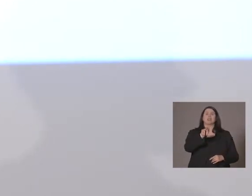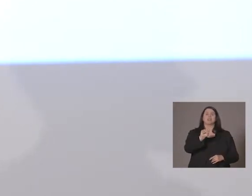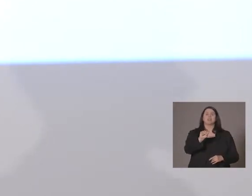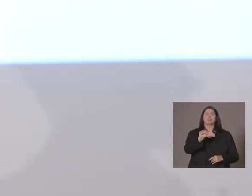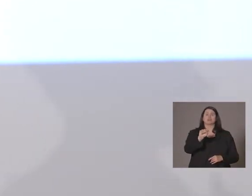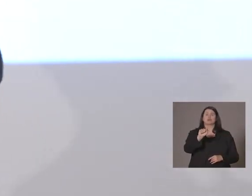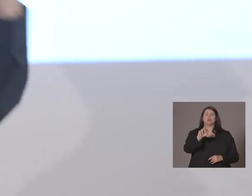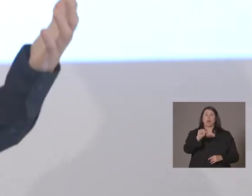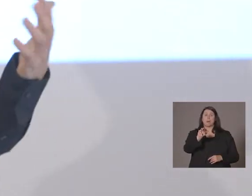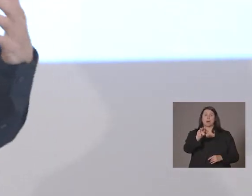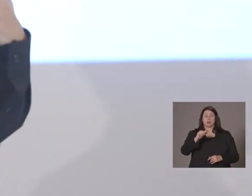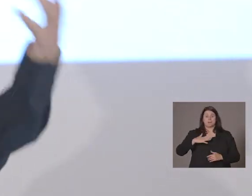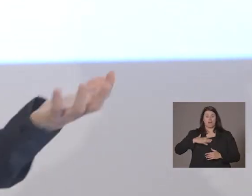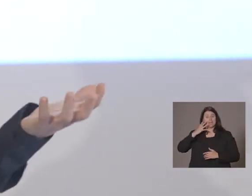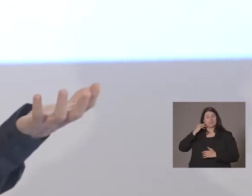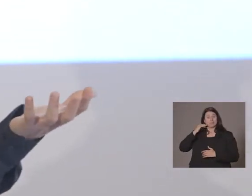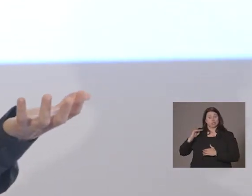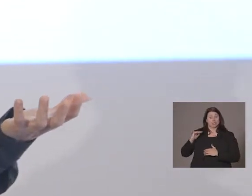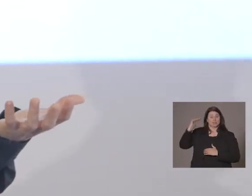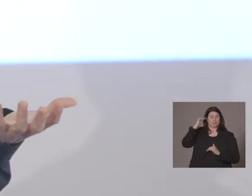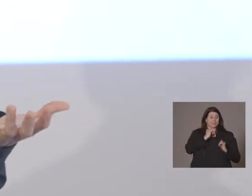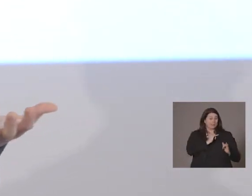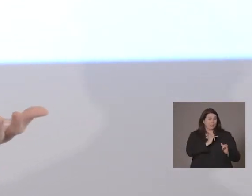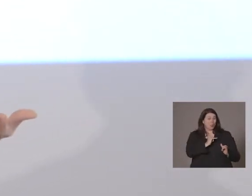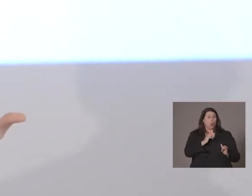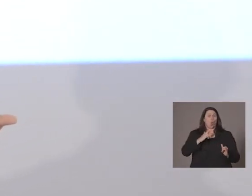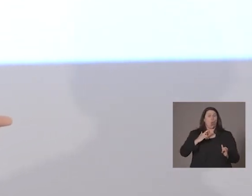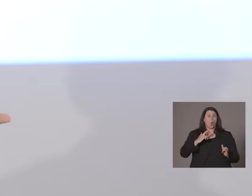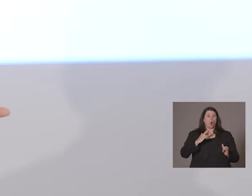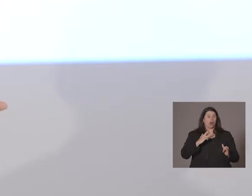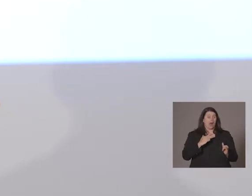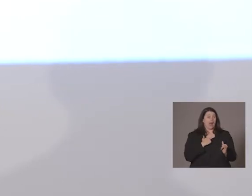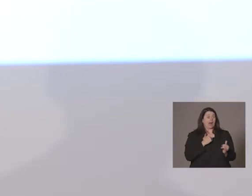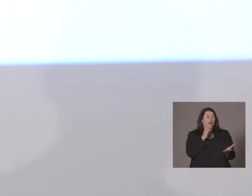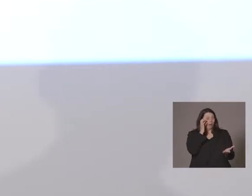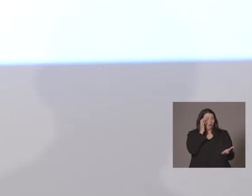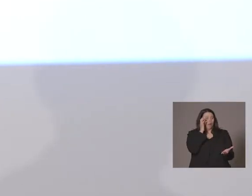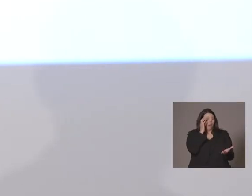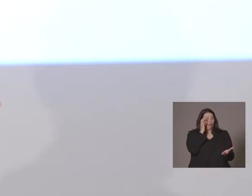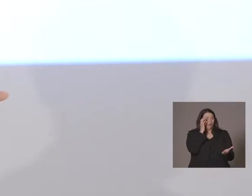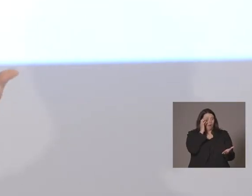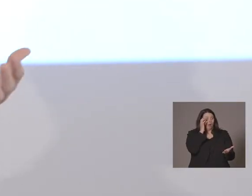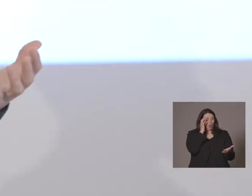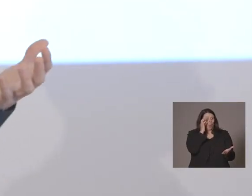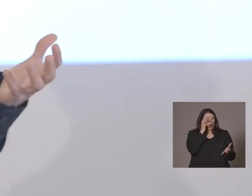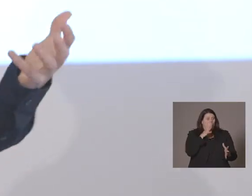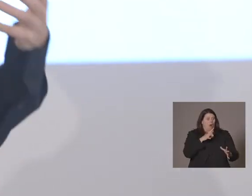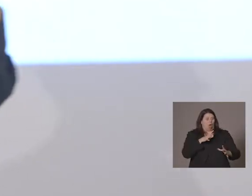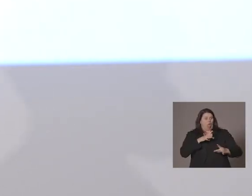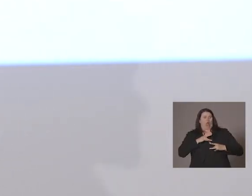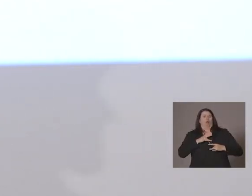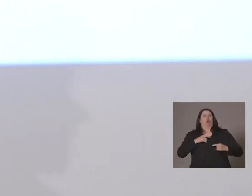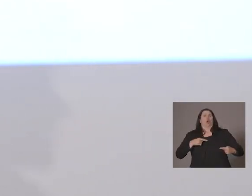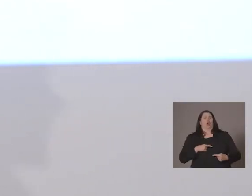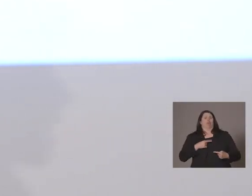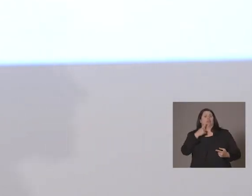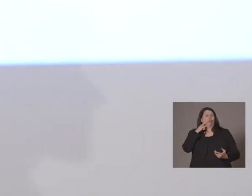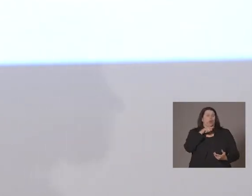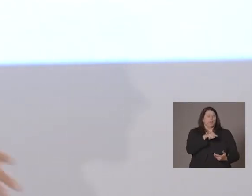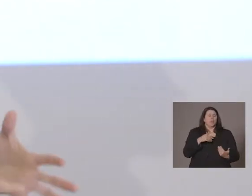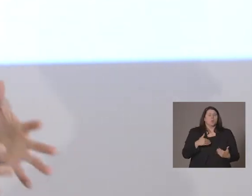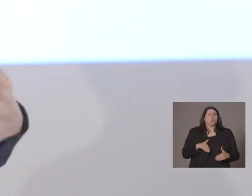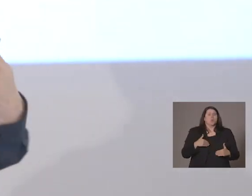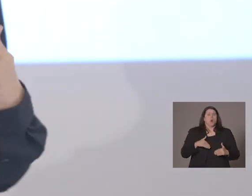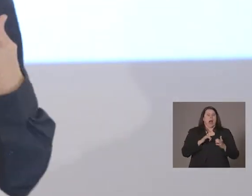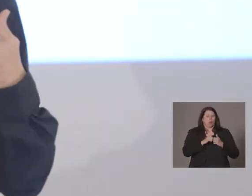lives, or because it's just painful to bear witness to the type of pain that people are experiencing. And how do we discharge it? How do